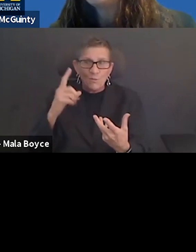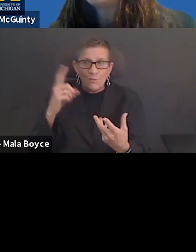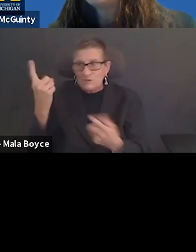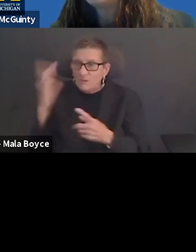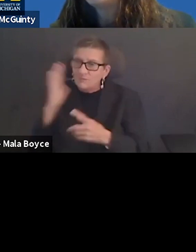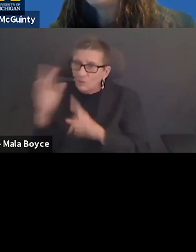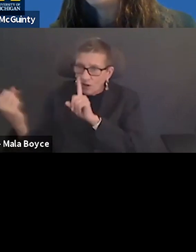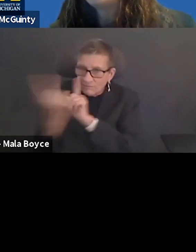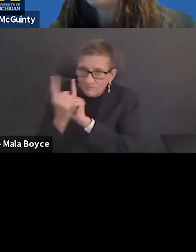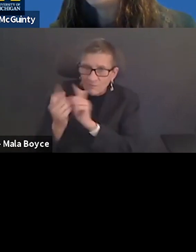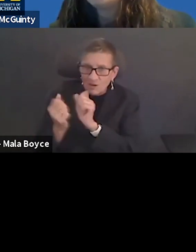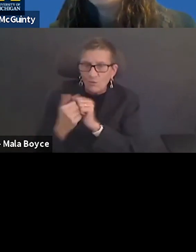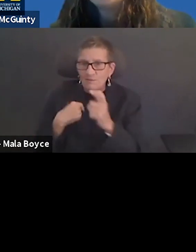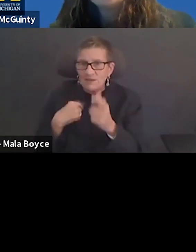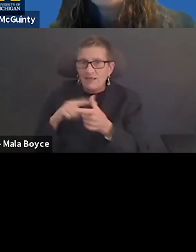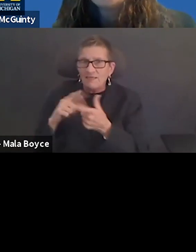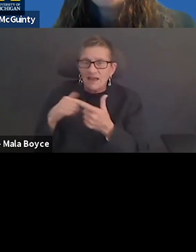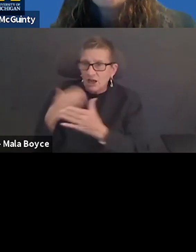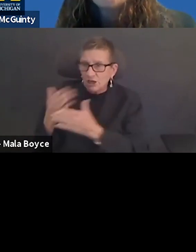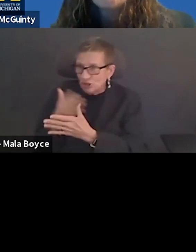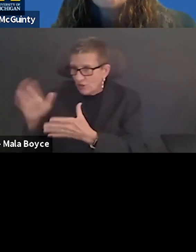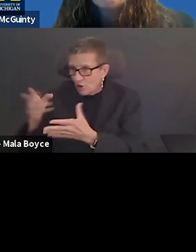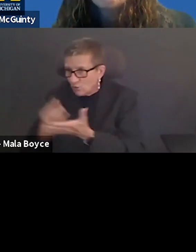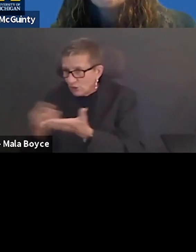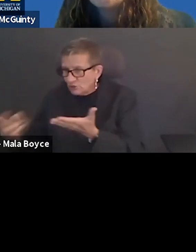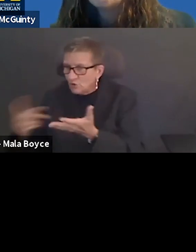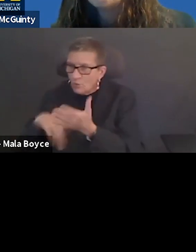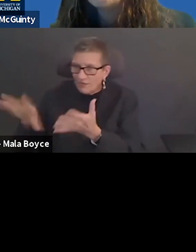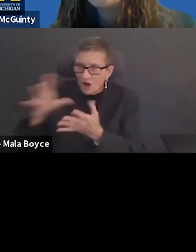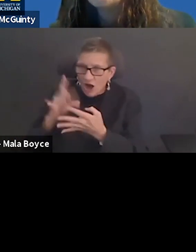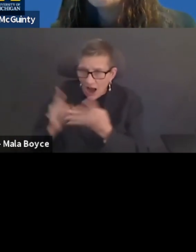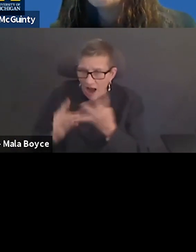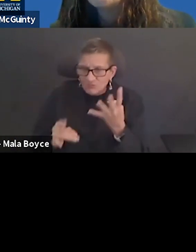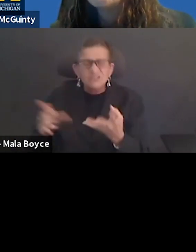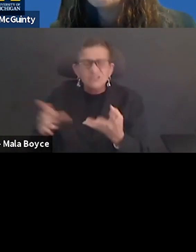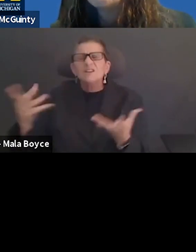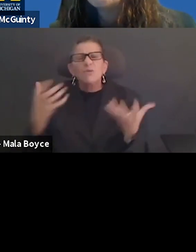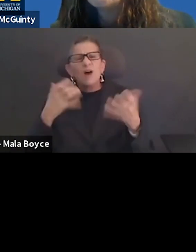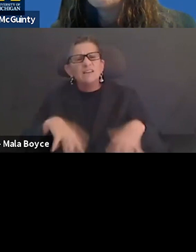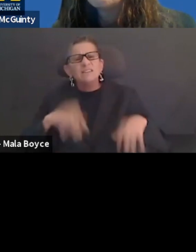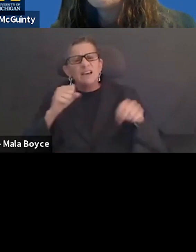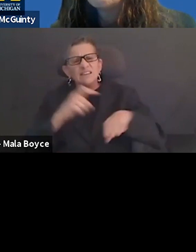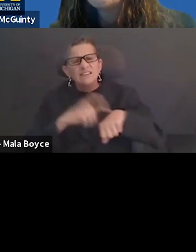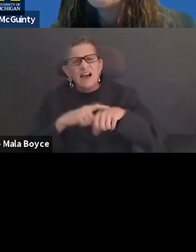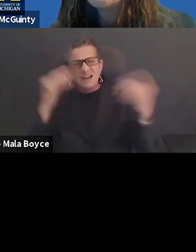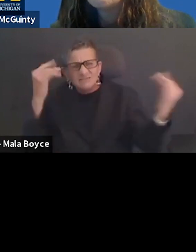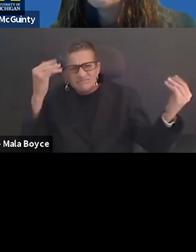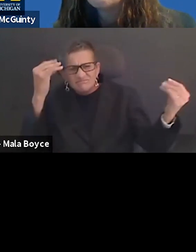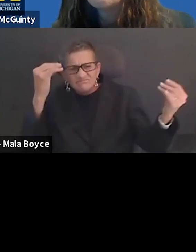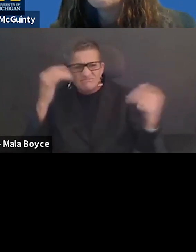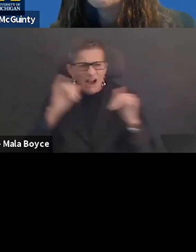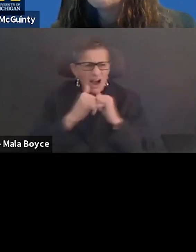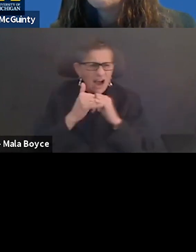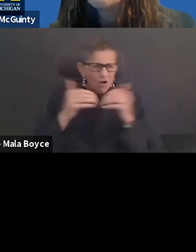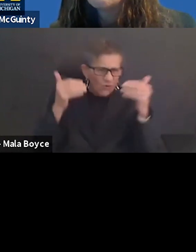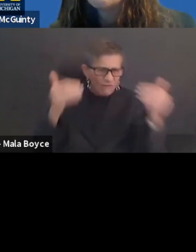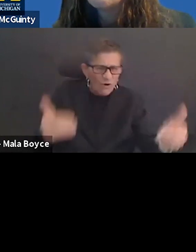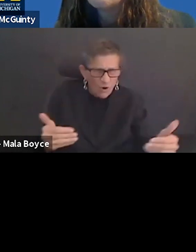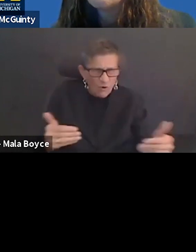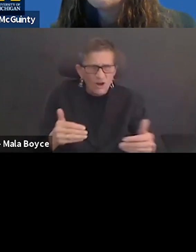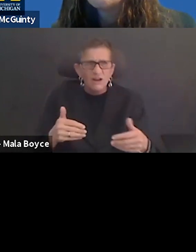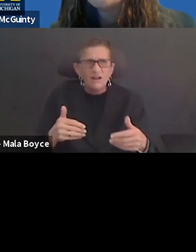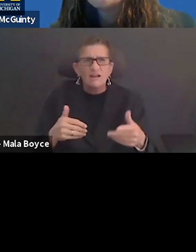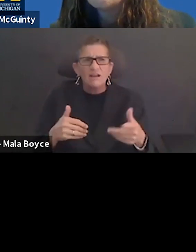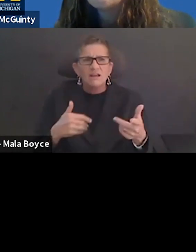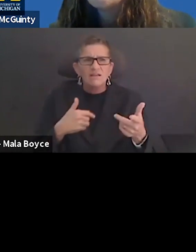me, and then I share what their resources are, what their options are, and they want to take some time to evaluate how to move forward. And I can try and